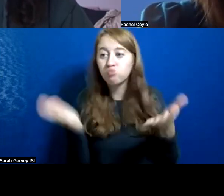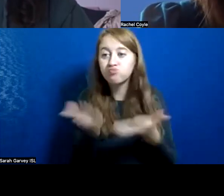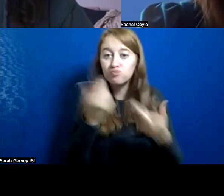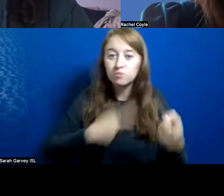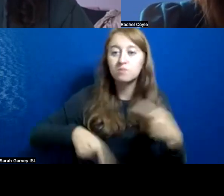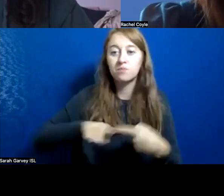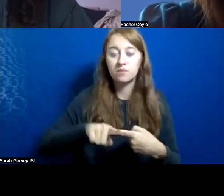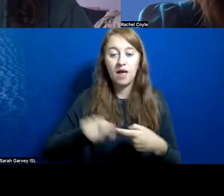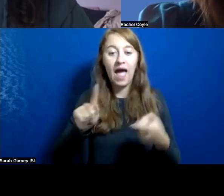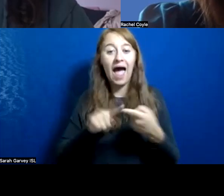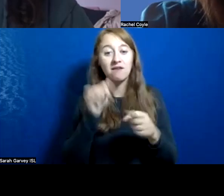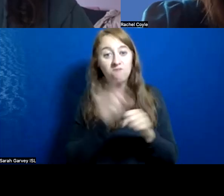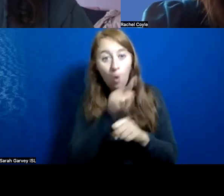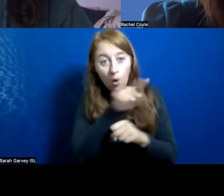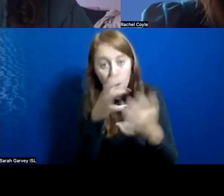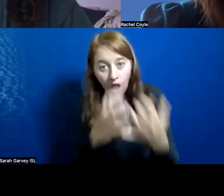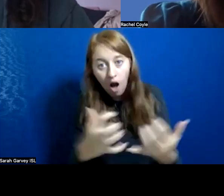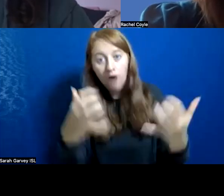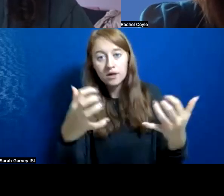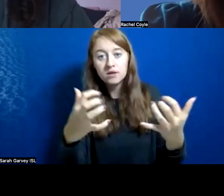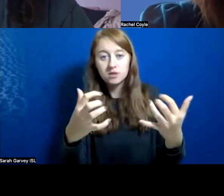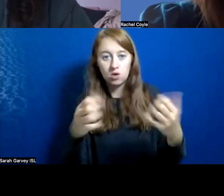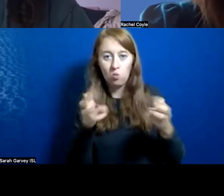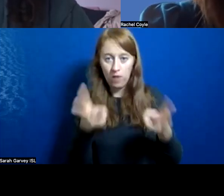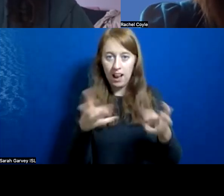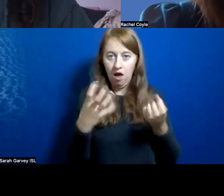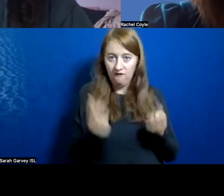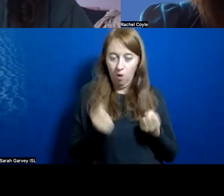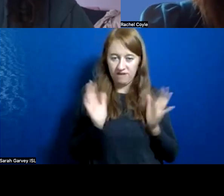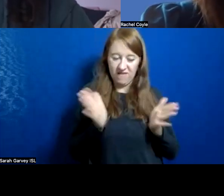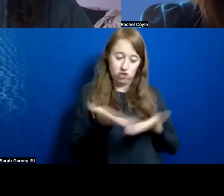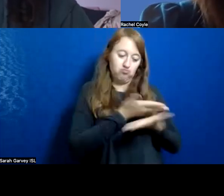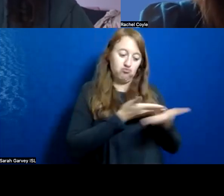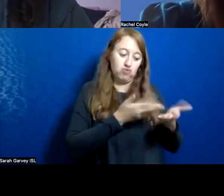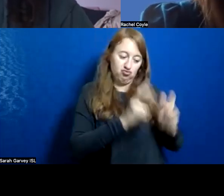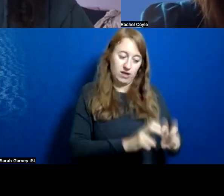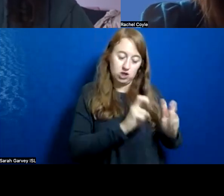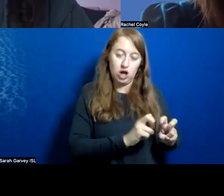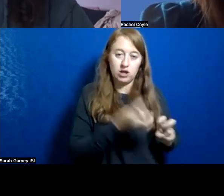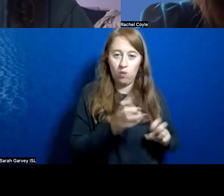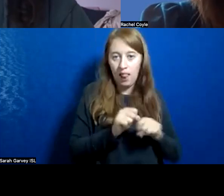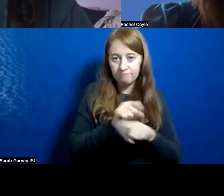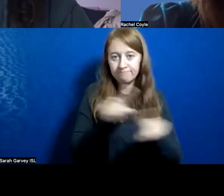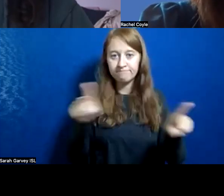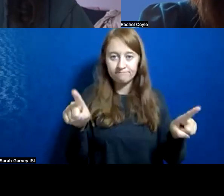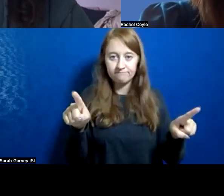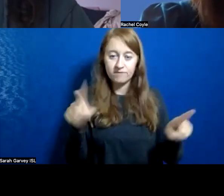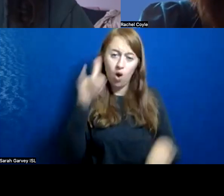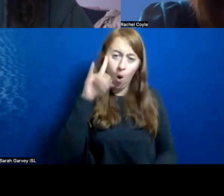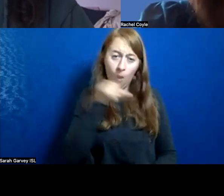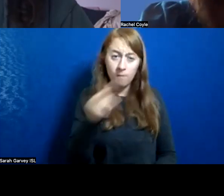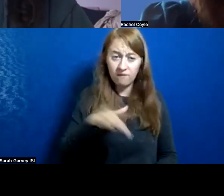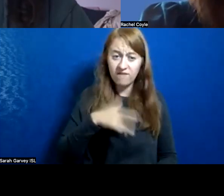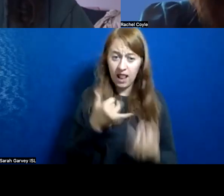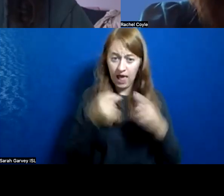to send you the links to the various pieces of research that were discussed today. So please take a look at those. I hope you found today's event informative.